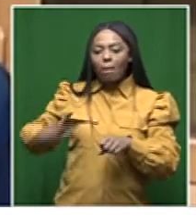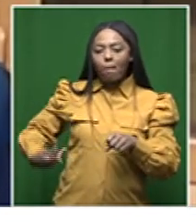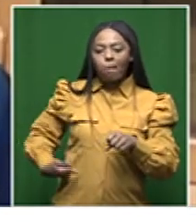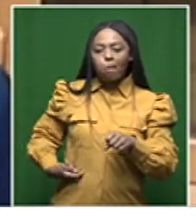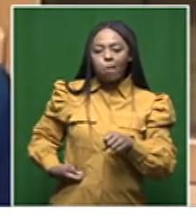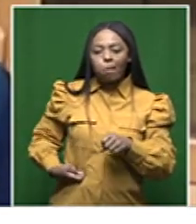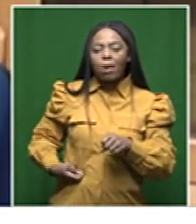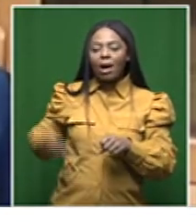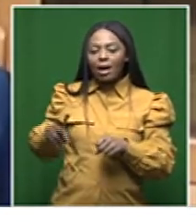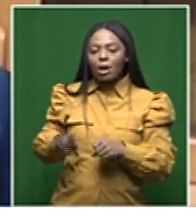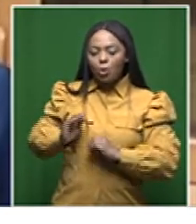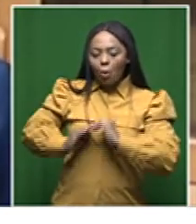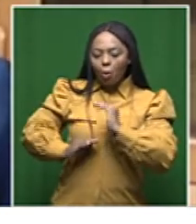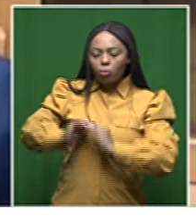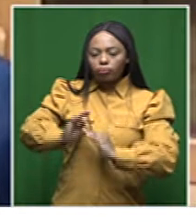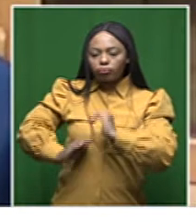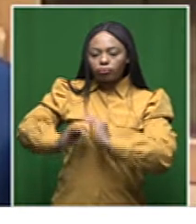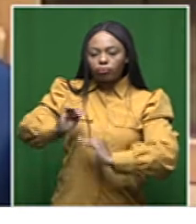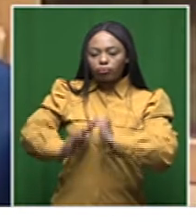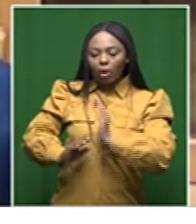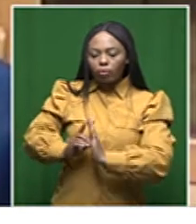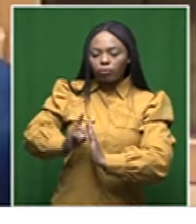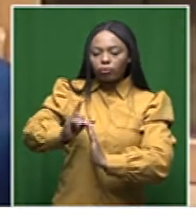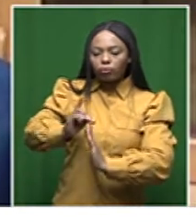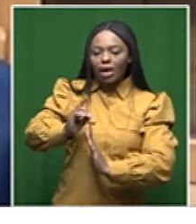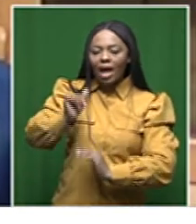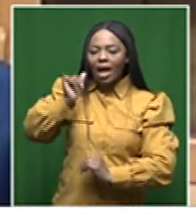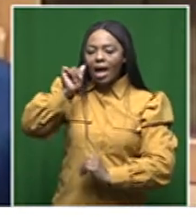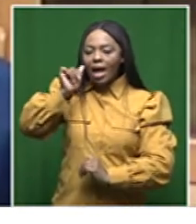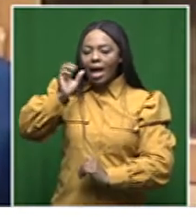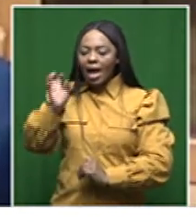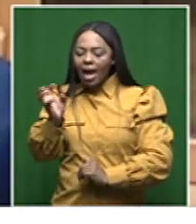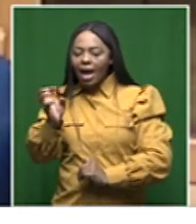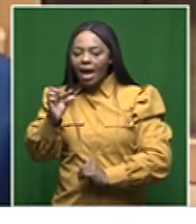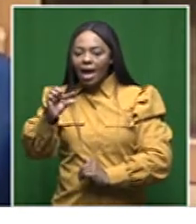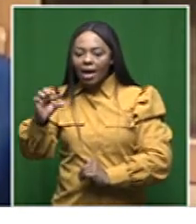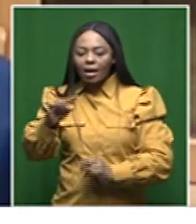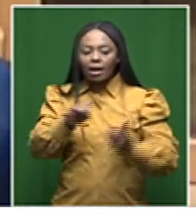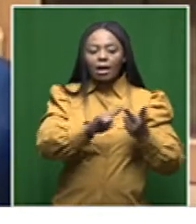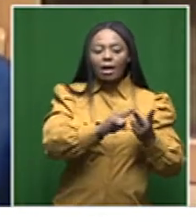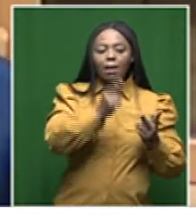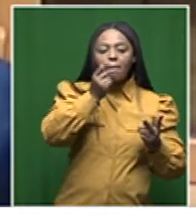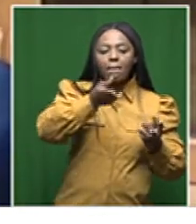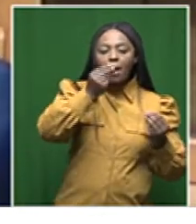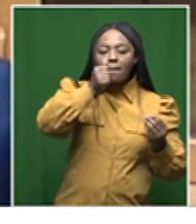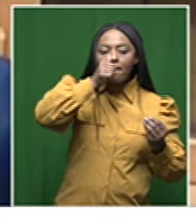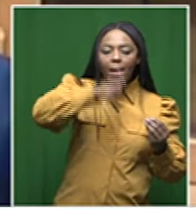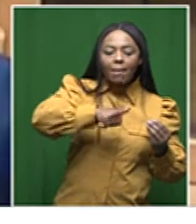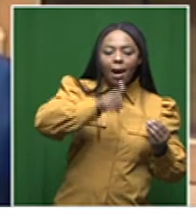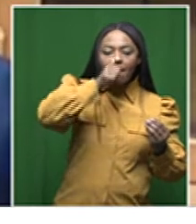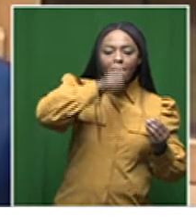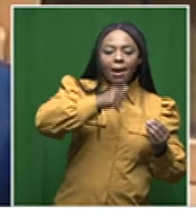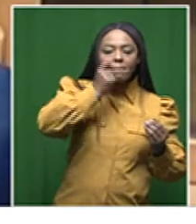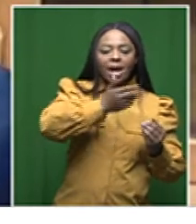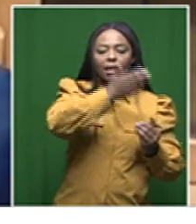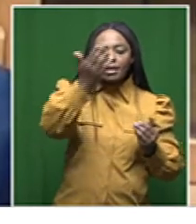has begun, you can time when to get the man's sperm to be washed, and that sperm is placed in the woman's womb to be able to